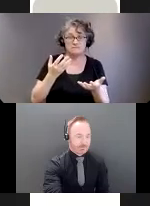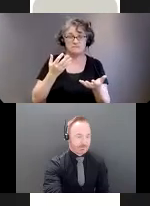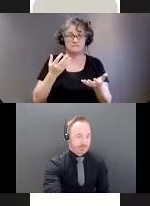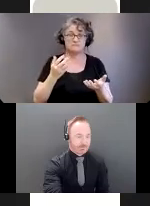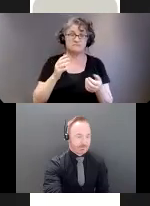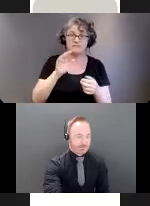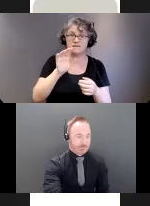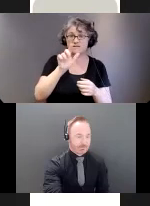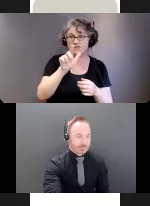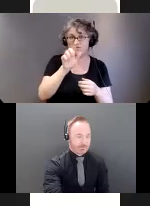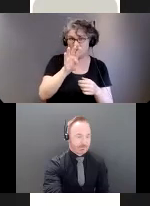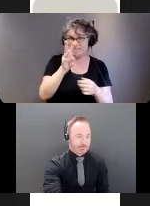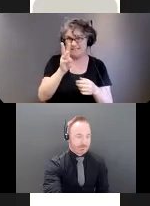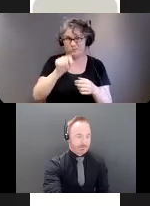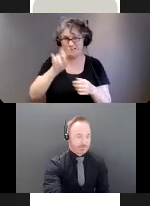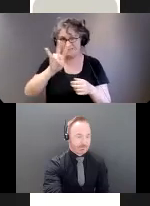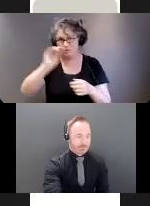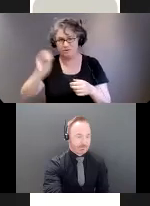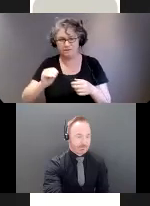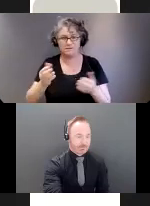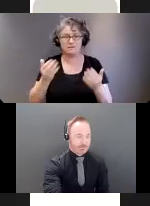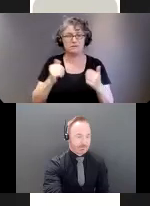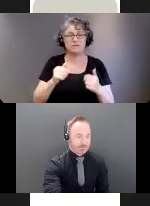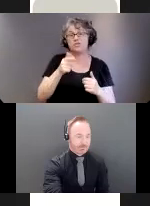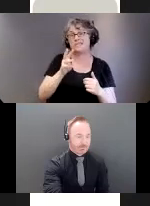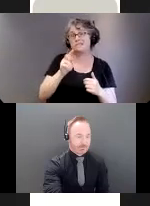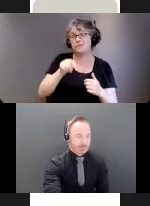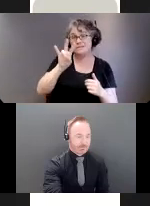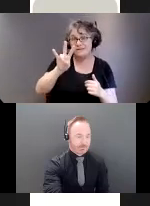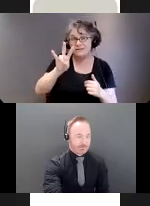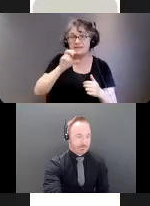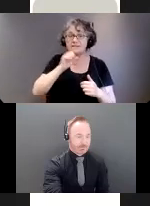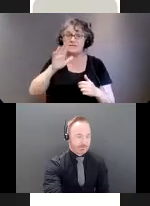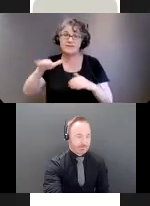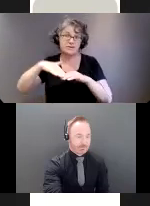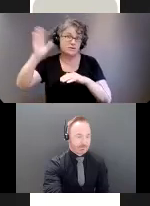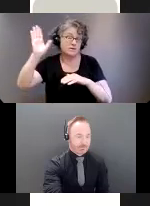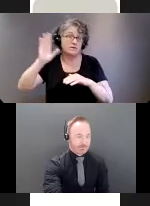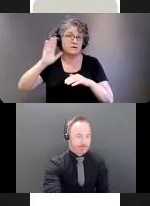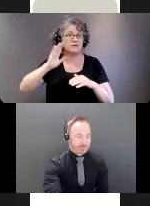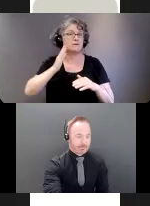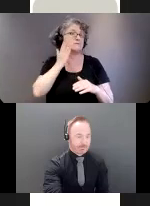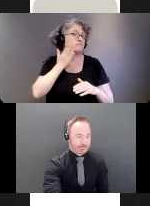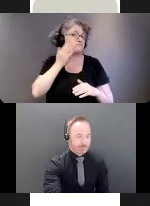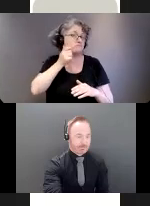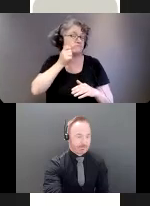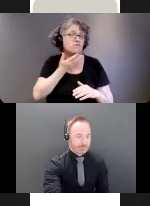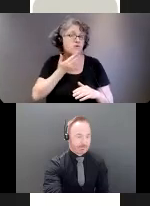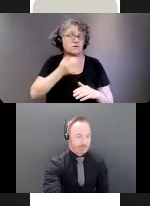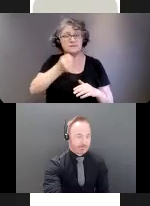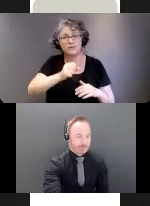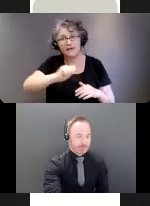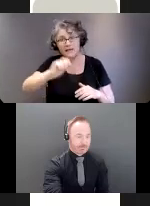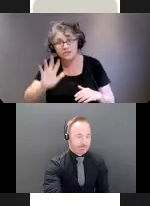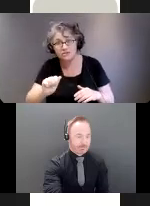26.7% of the femicide victims ages 55 and older were identified as being visible minority, South Asian, Southeast